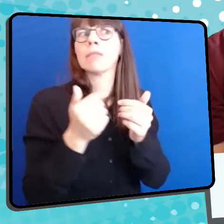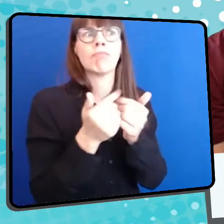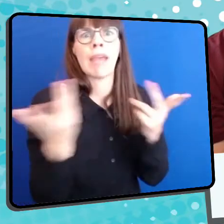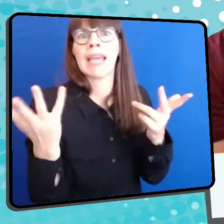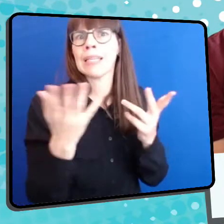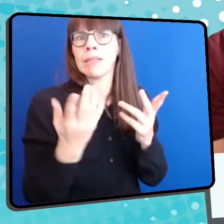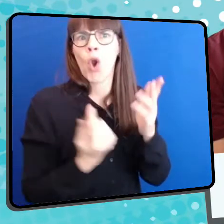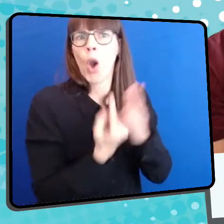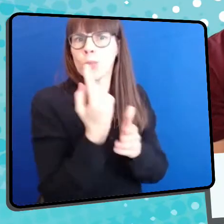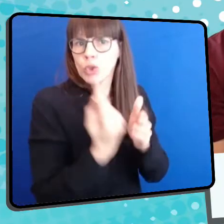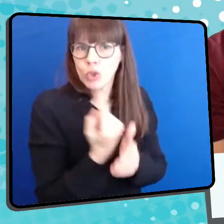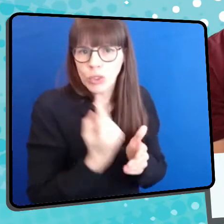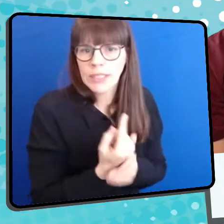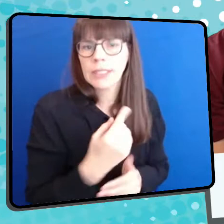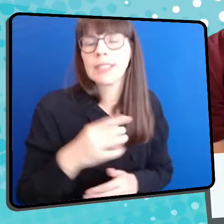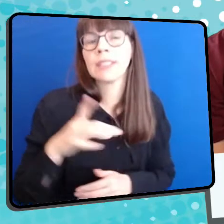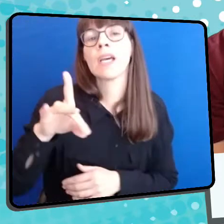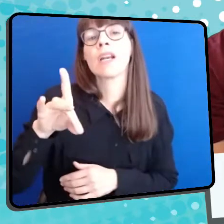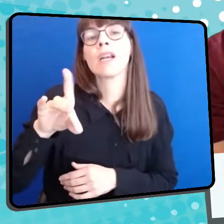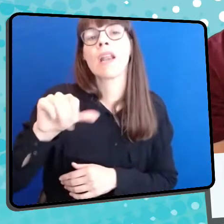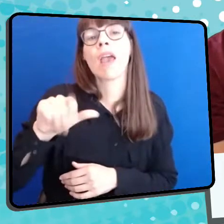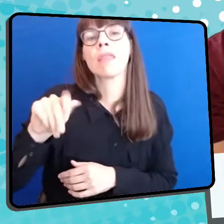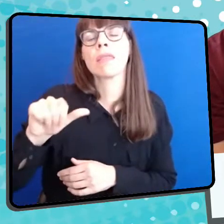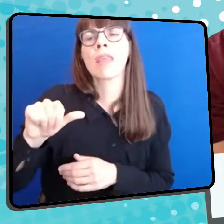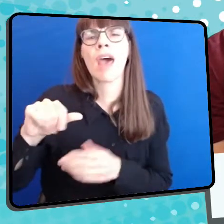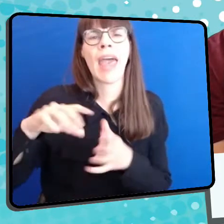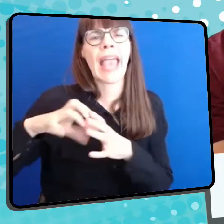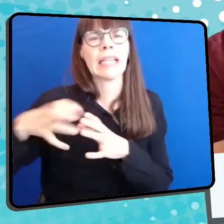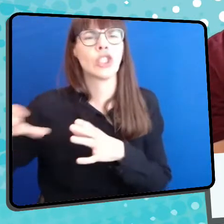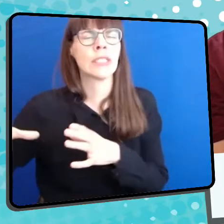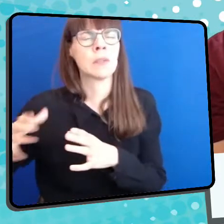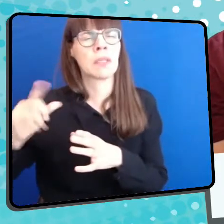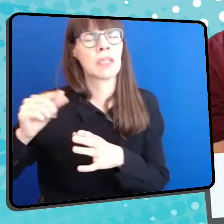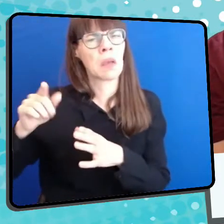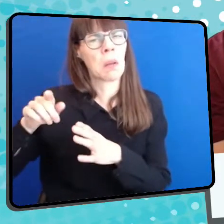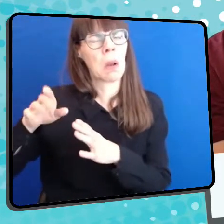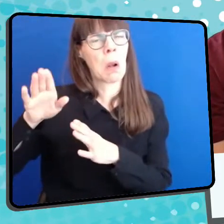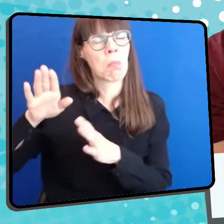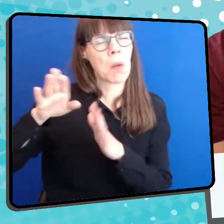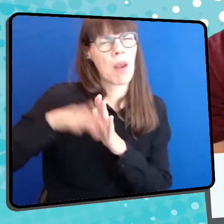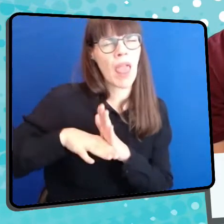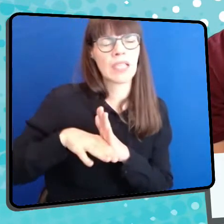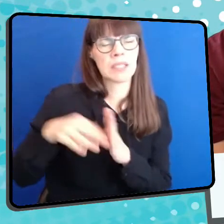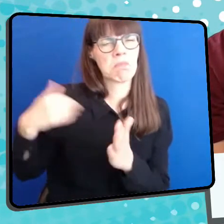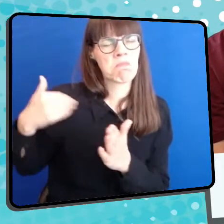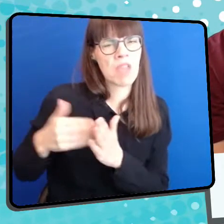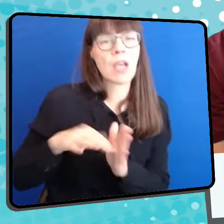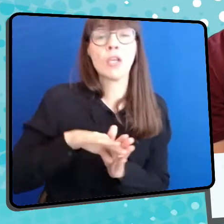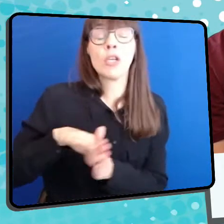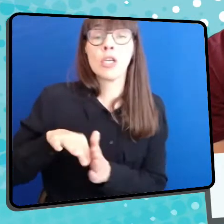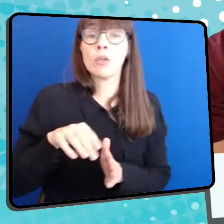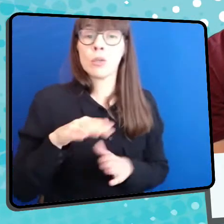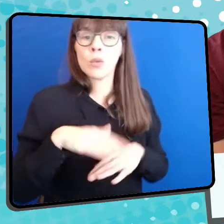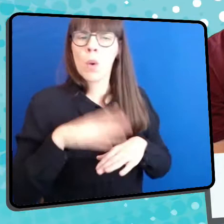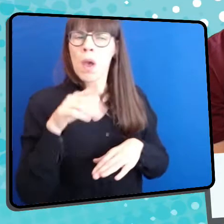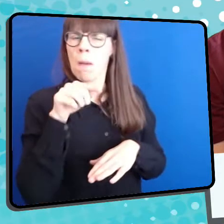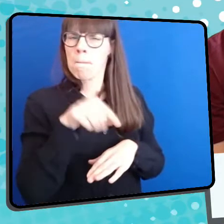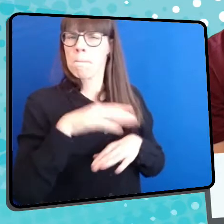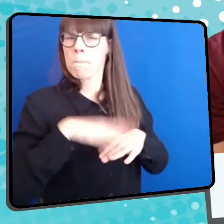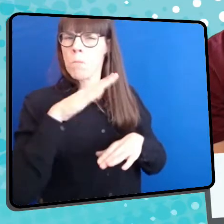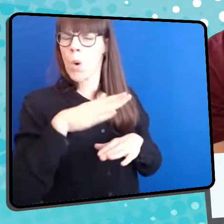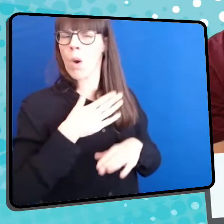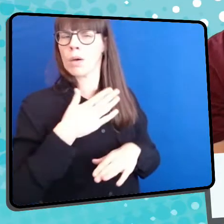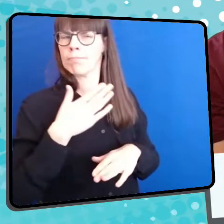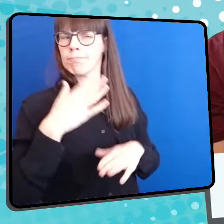data engineering just because it's kind of fallen that way. So it's kind of interesting to figure out how to actually like build out architecture there that way.